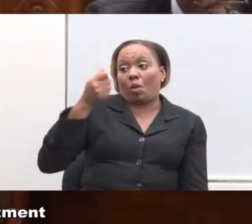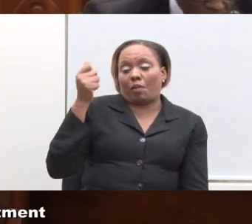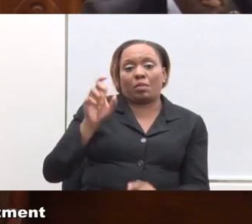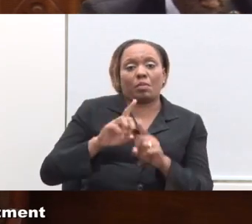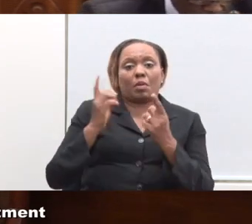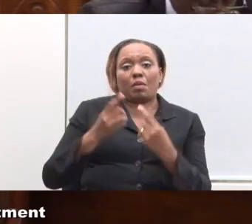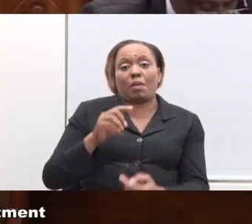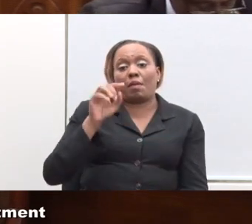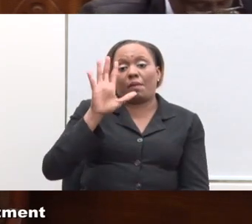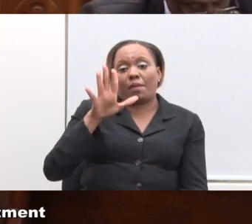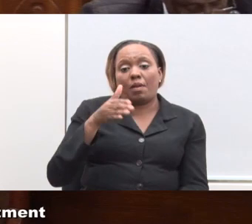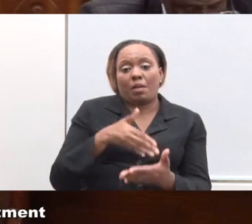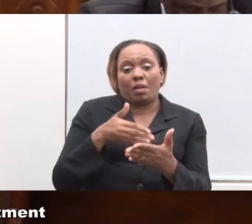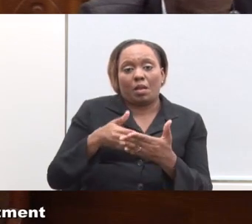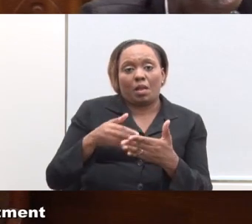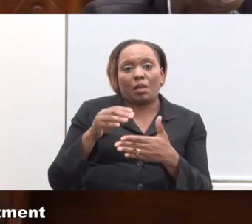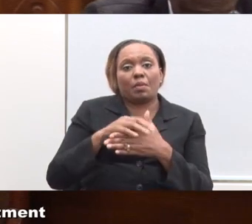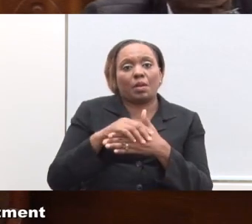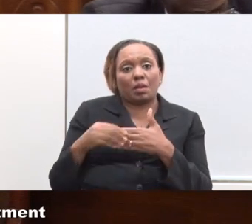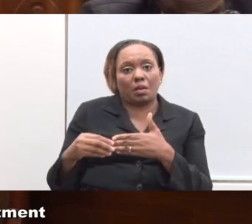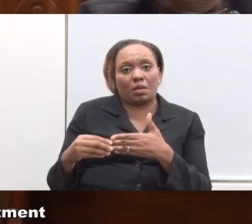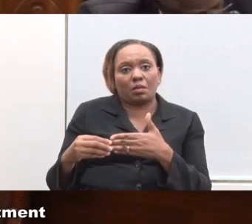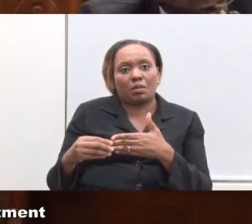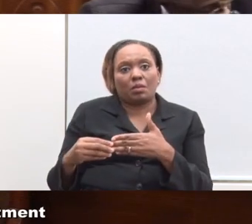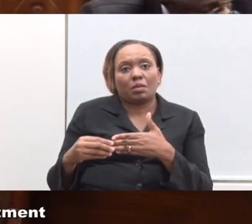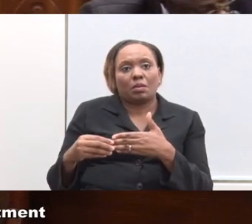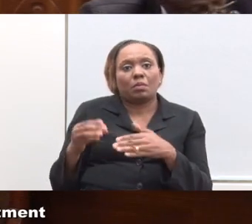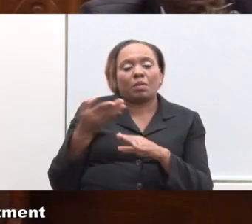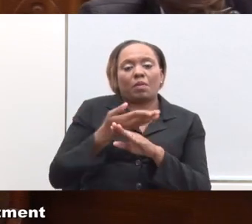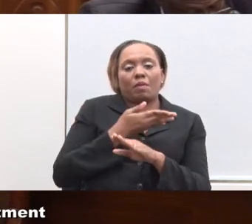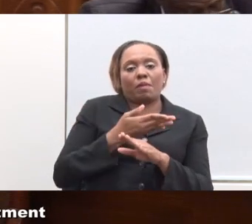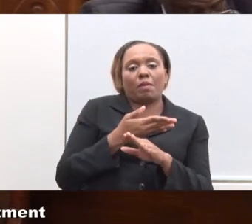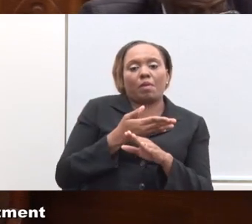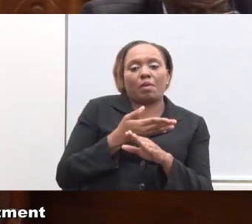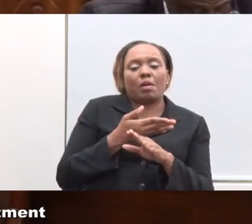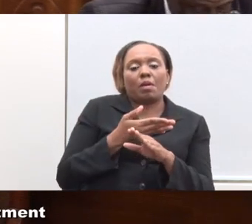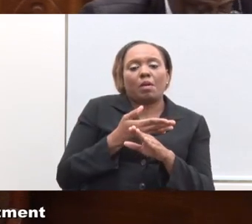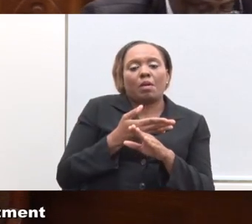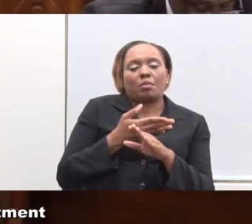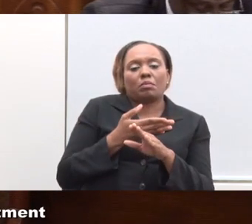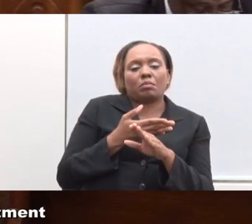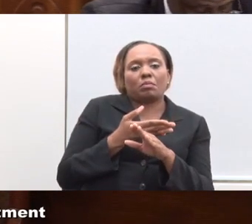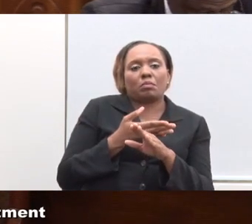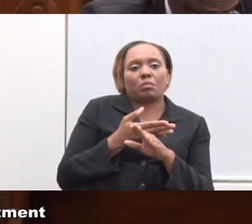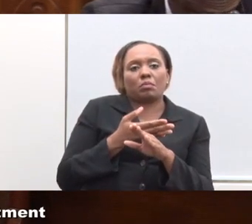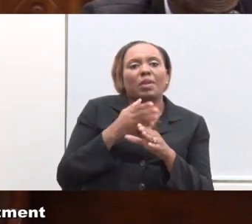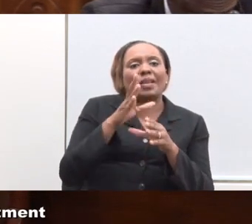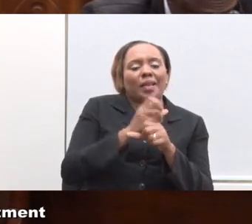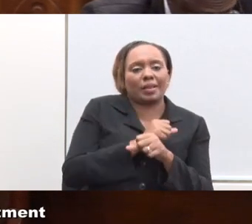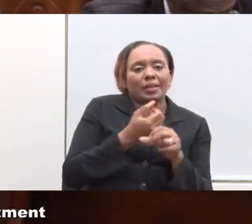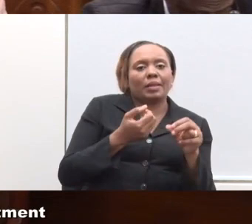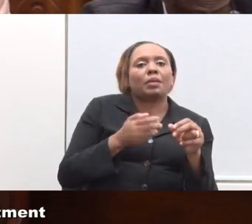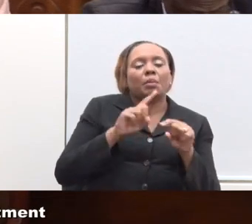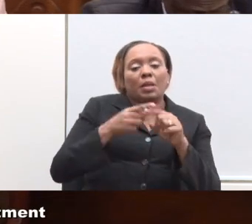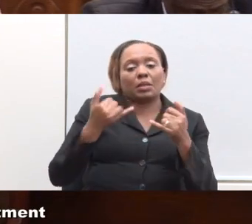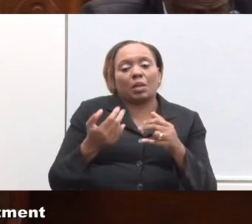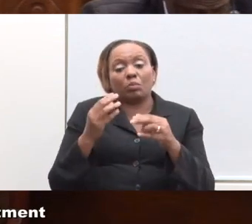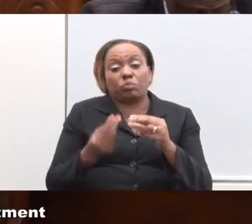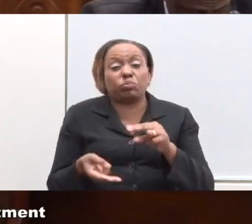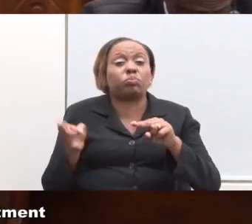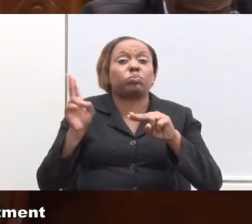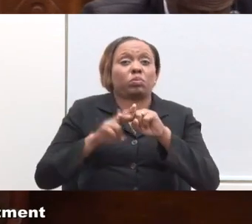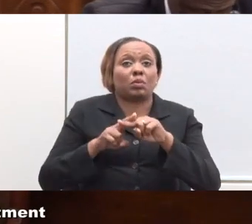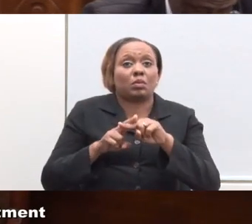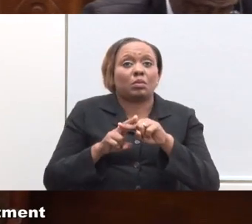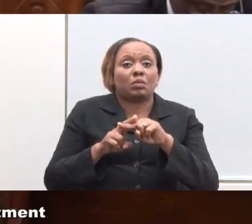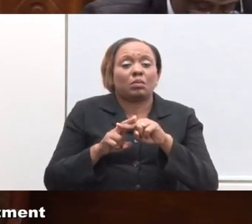of the $15 million that it was then getting for a number of years. The increase that this is likely to cost us is just